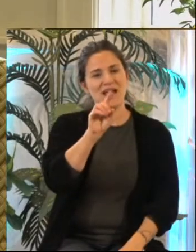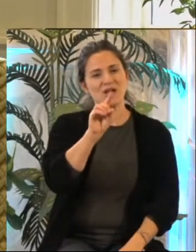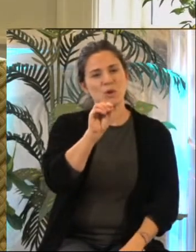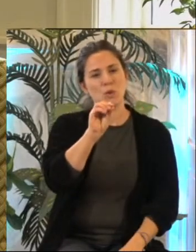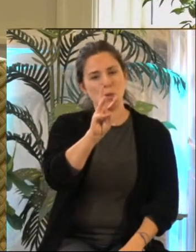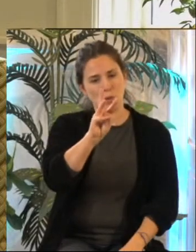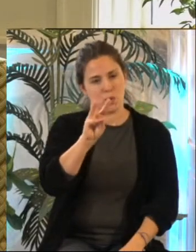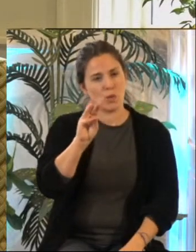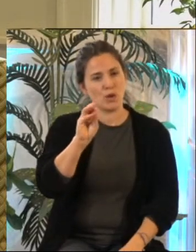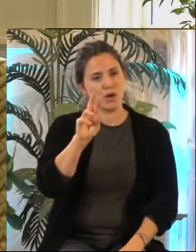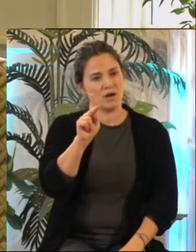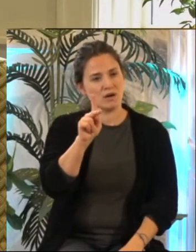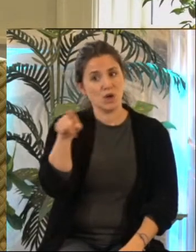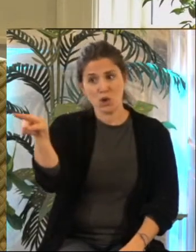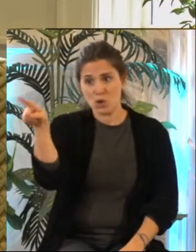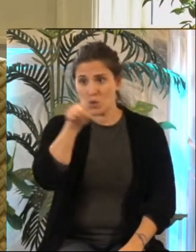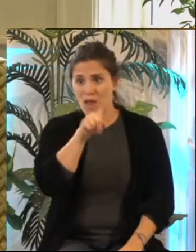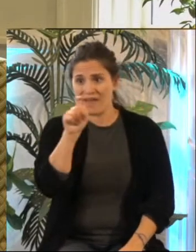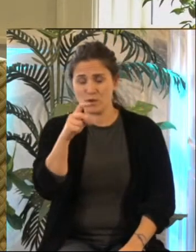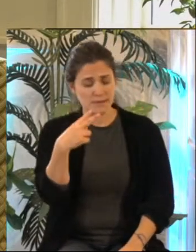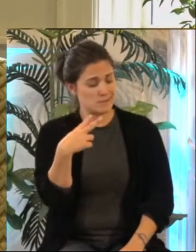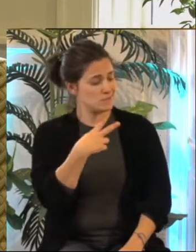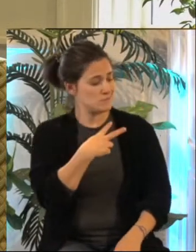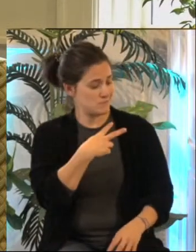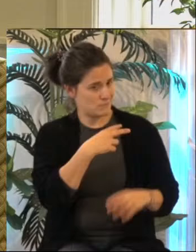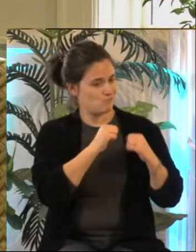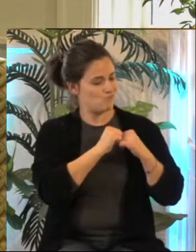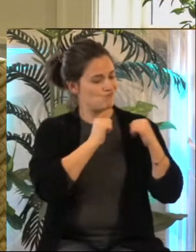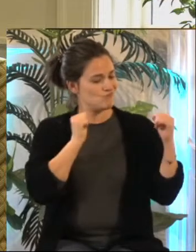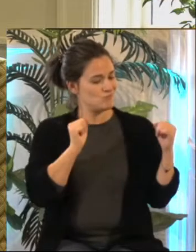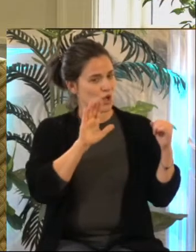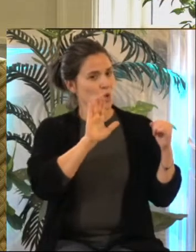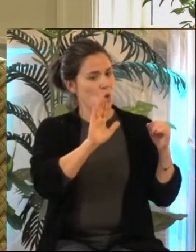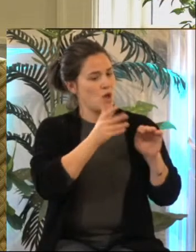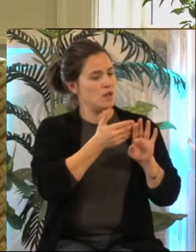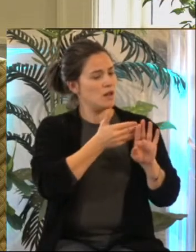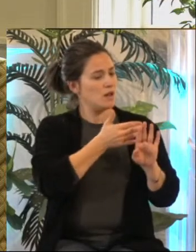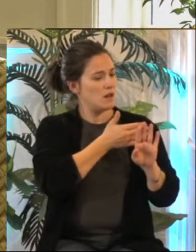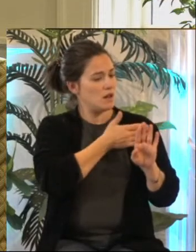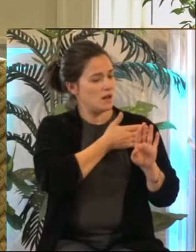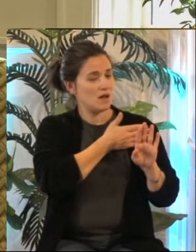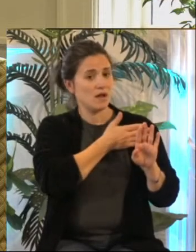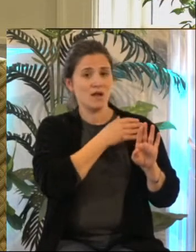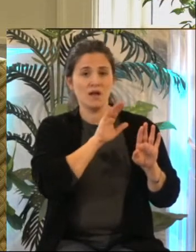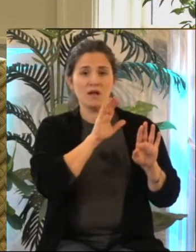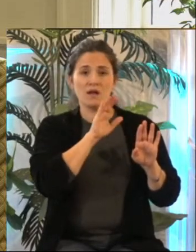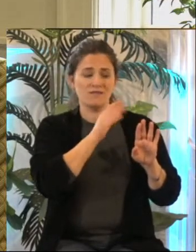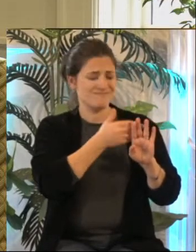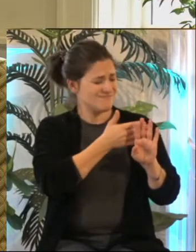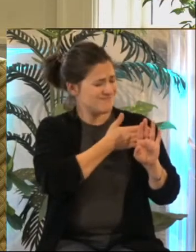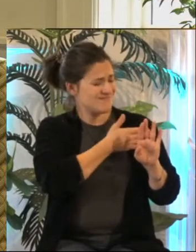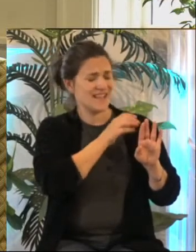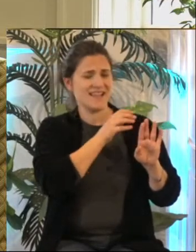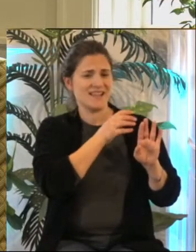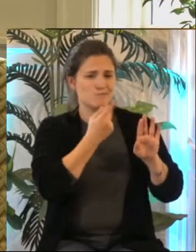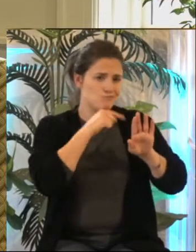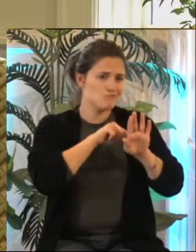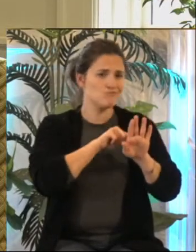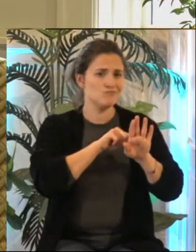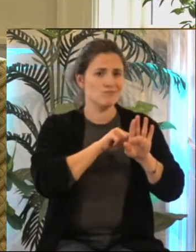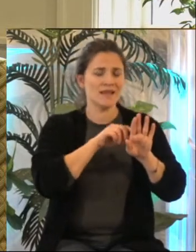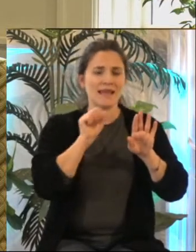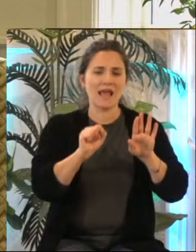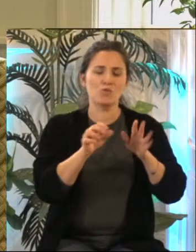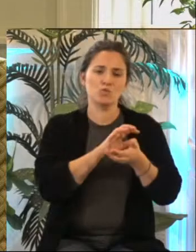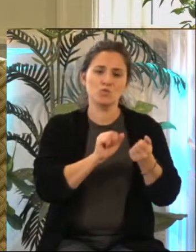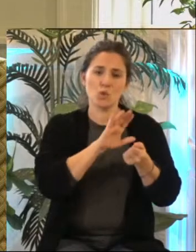shadows. Otherwise, they can ruin our marriage, our health, our reputations, our careers. It